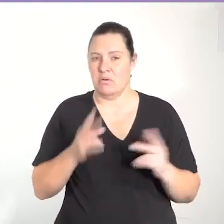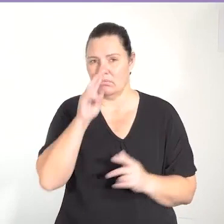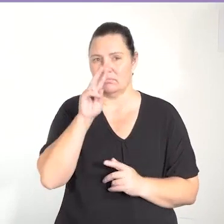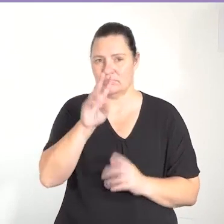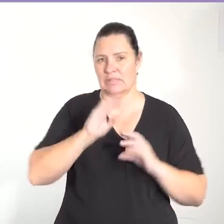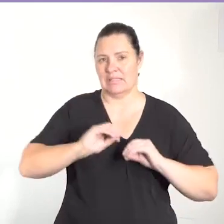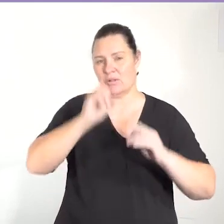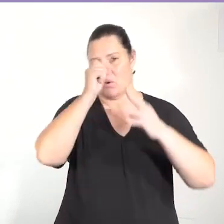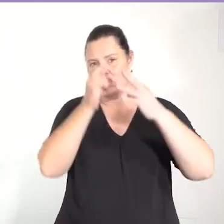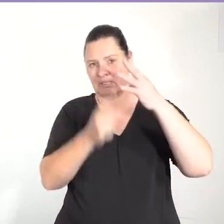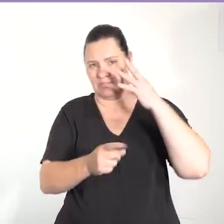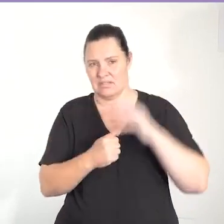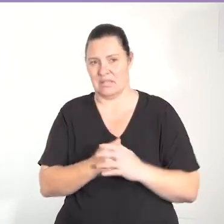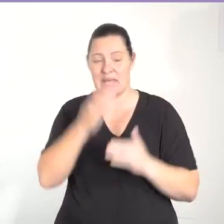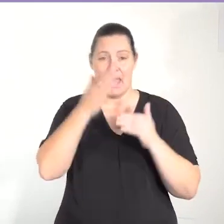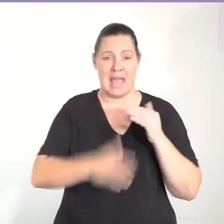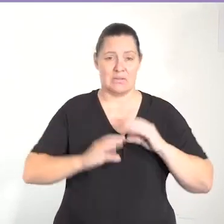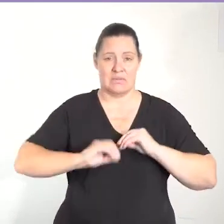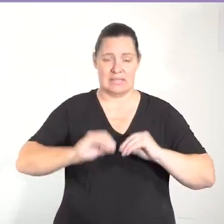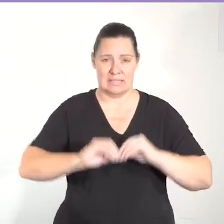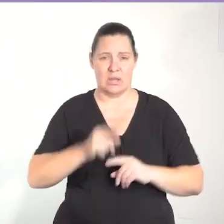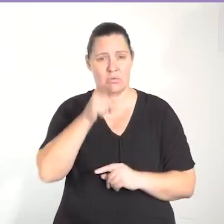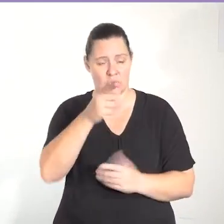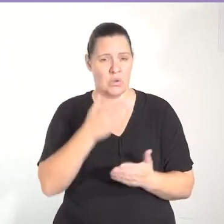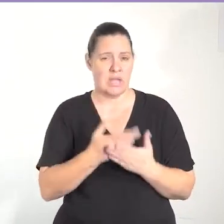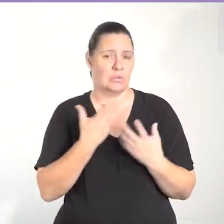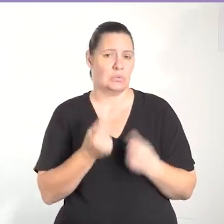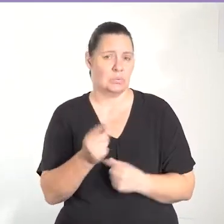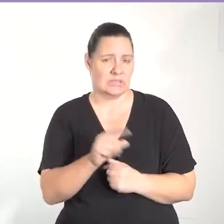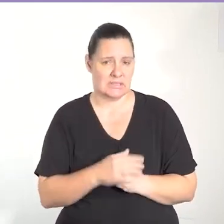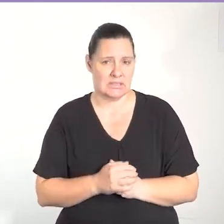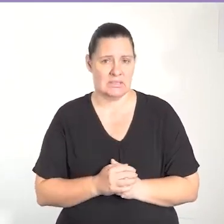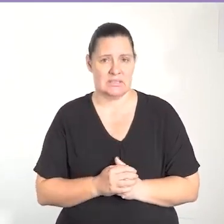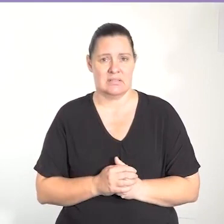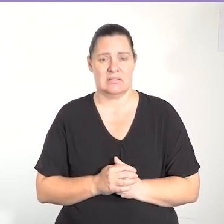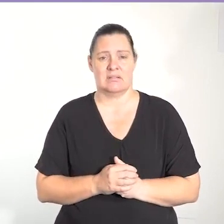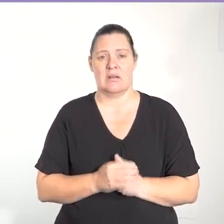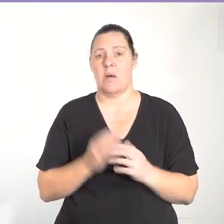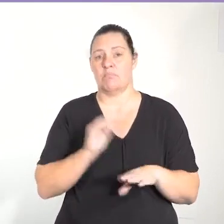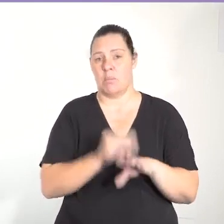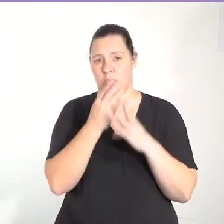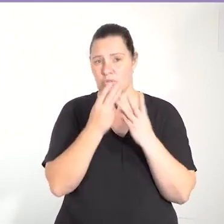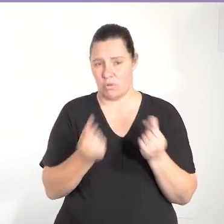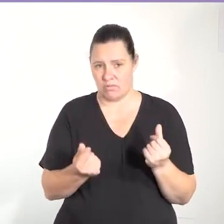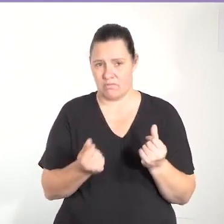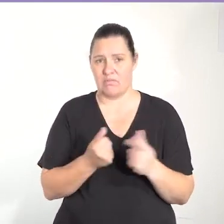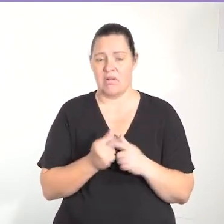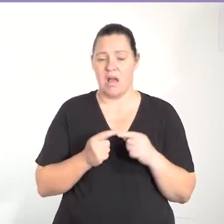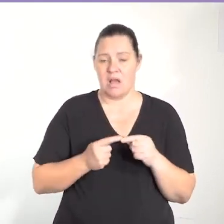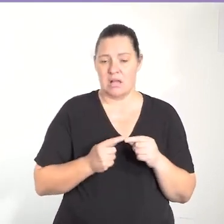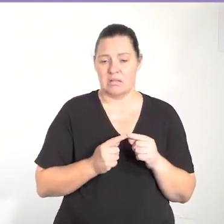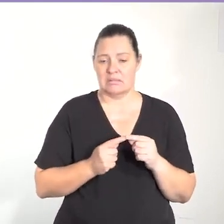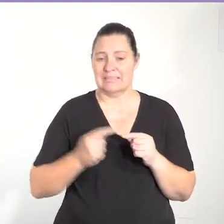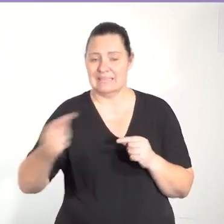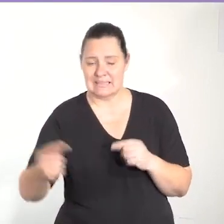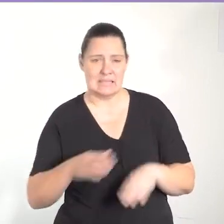So, let's look at the lesson objectives. By the end of this lesson, you will be able to solve problems involving